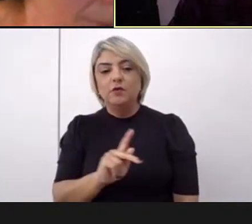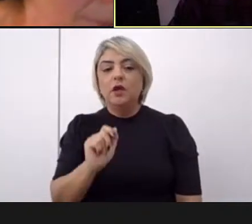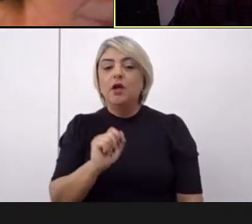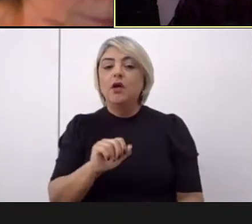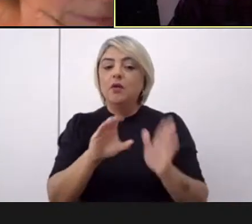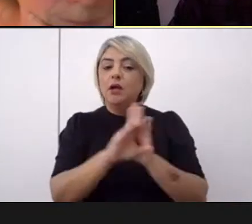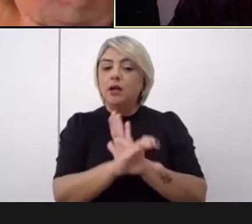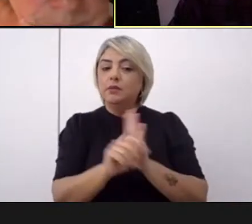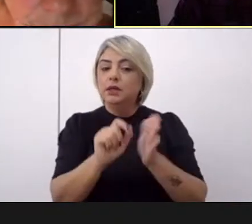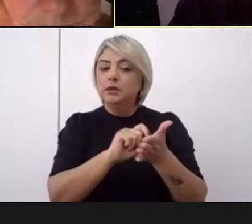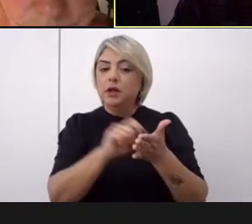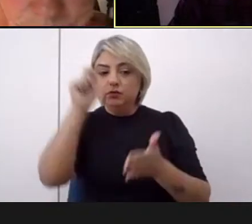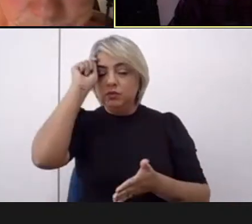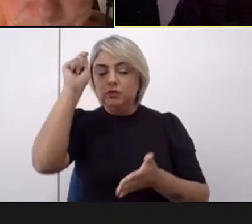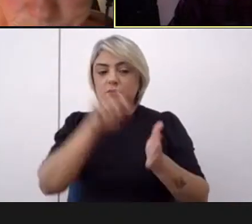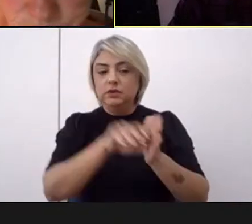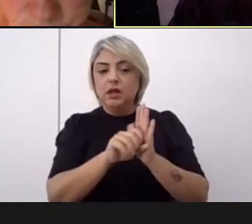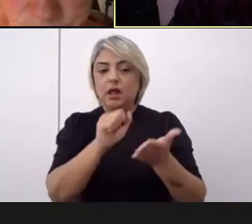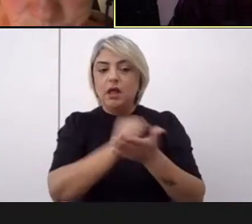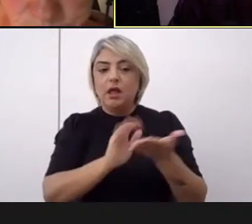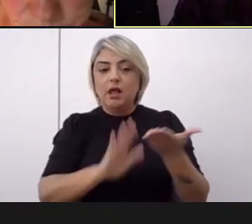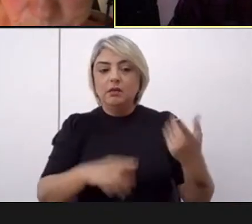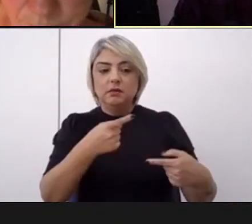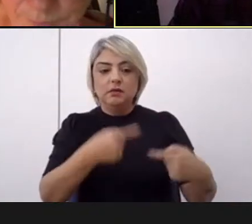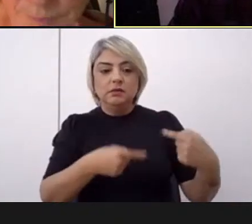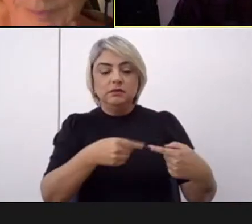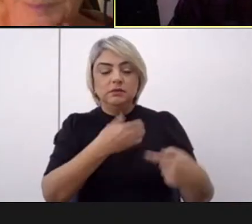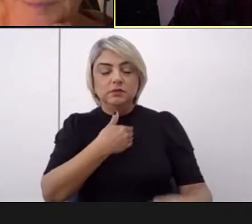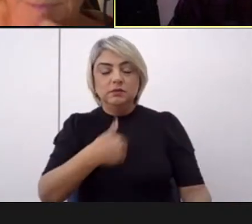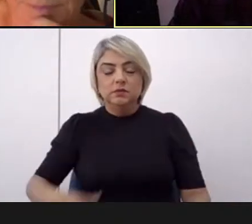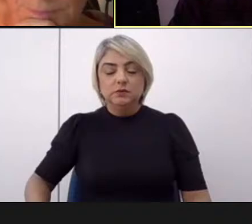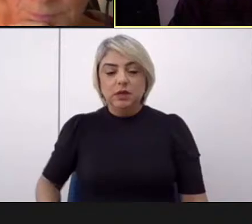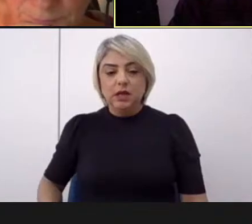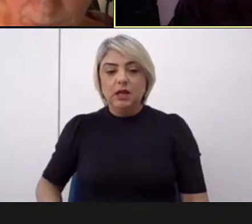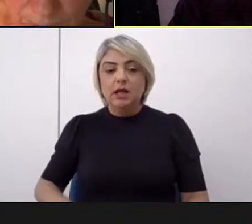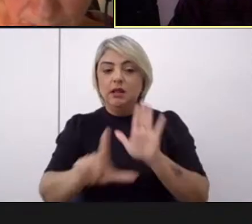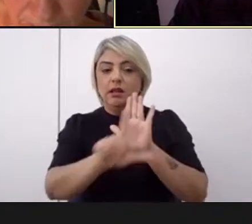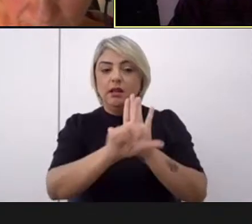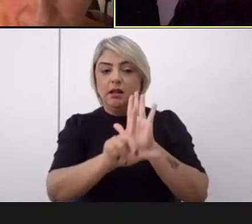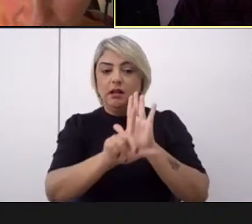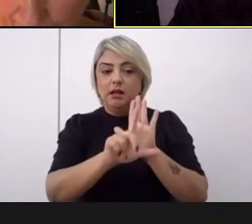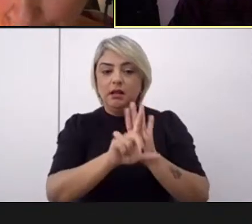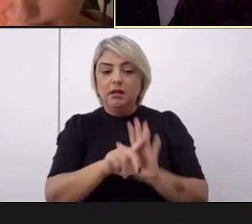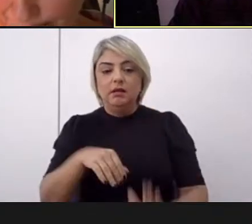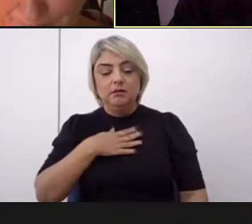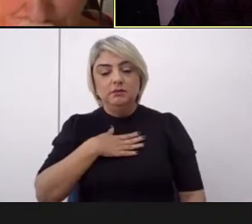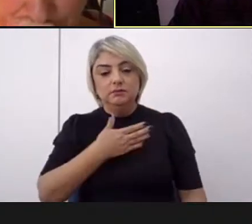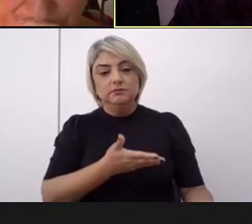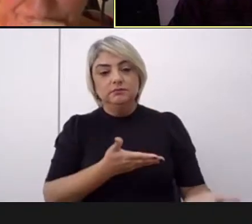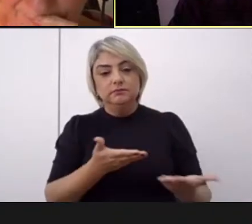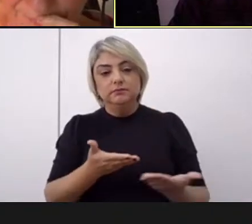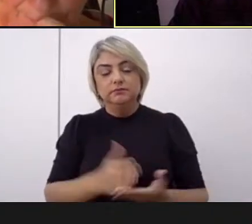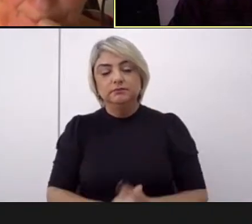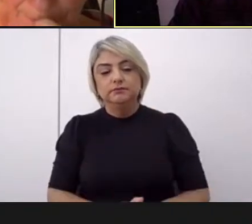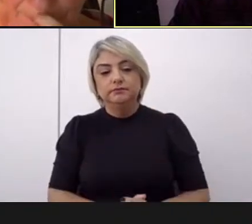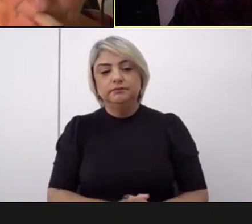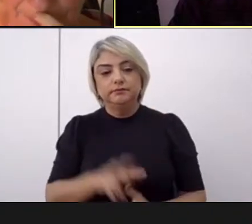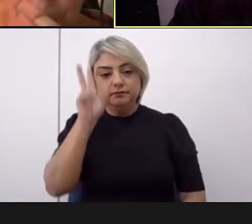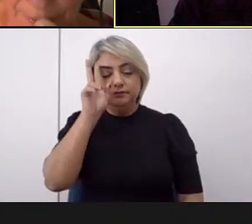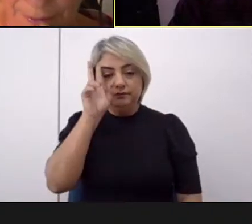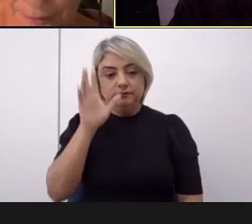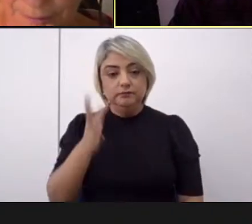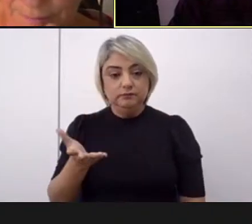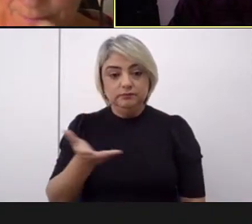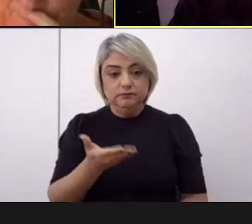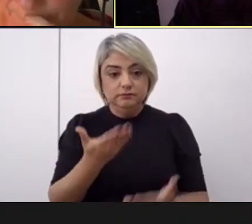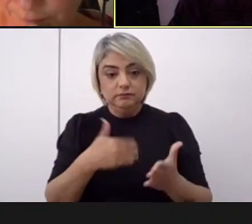public action and law. Just wanted to remind everyone that if you want to